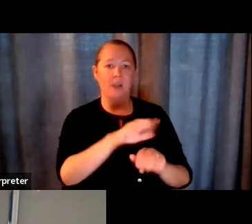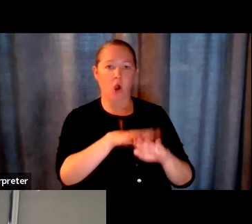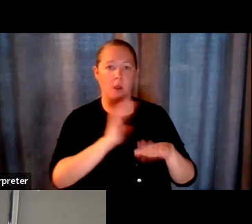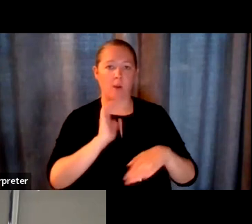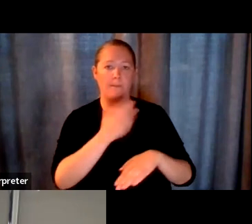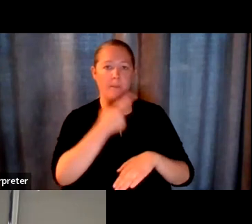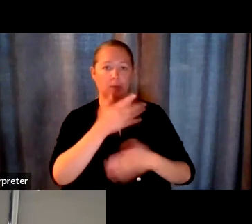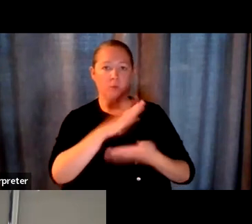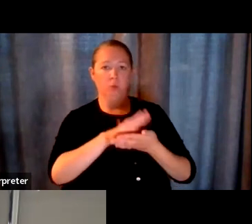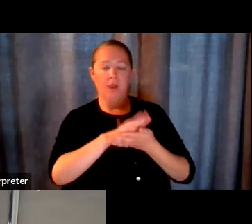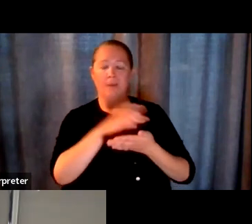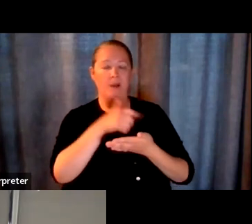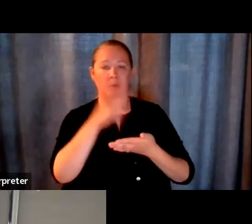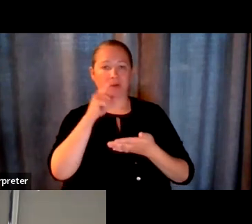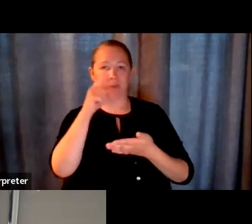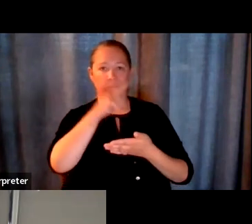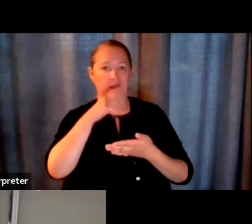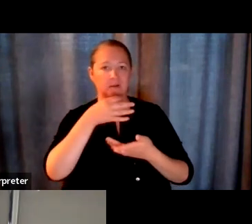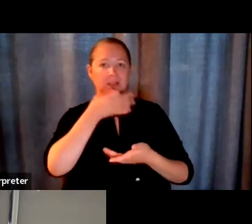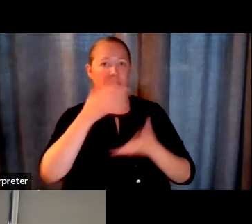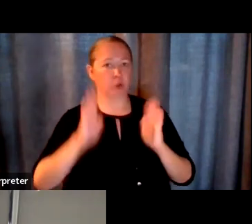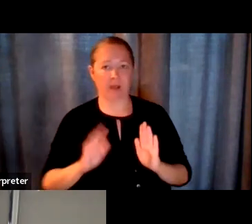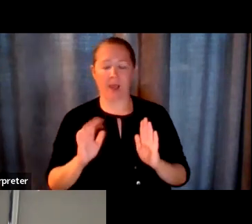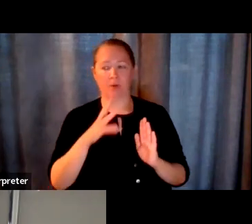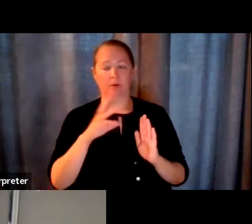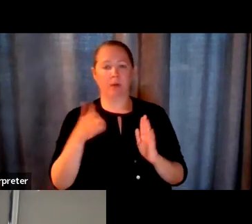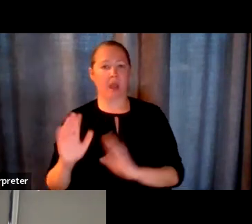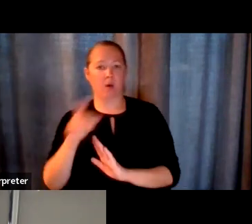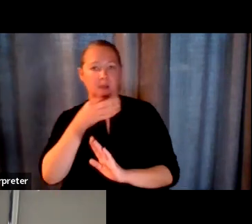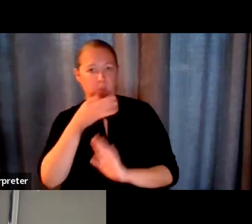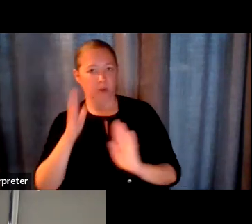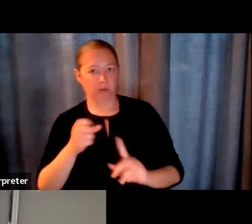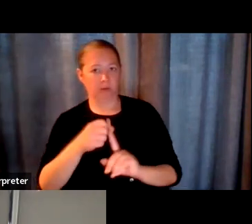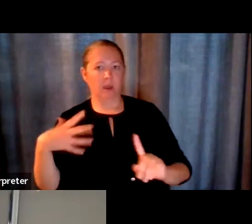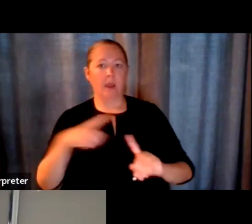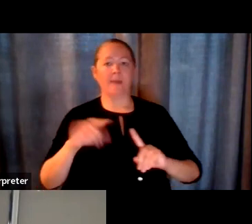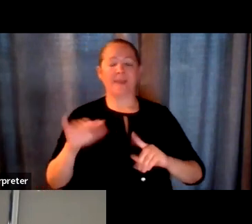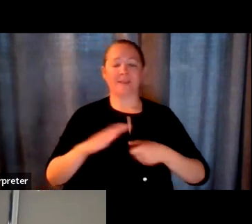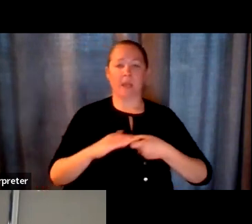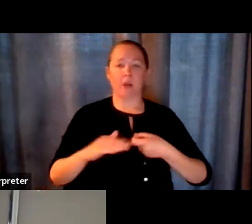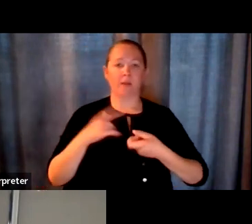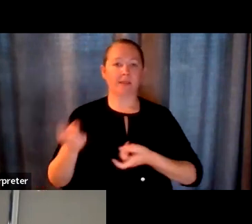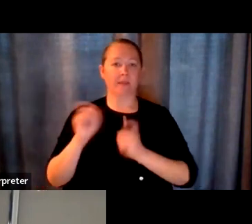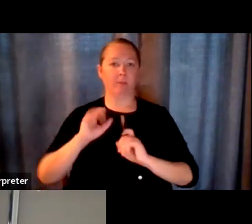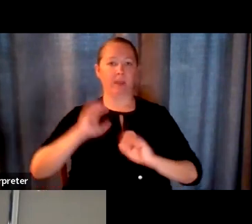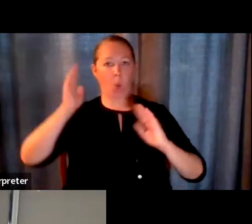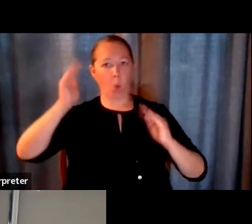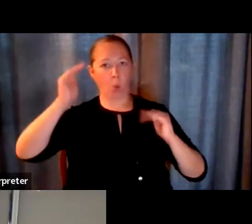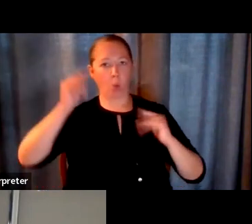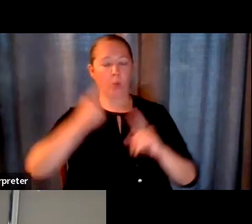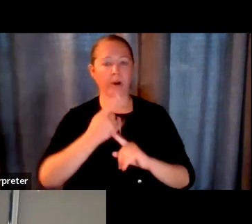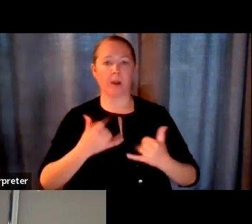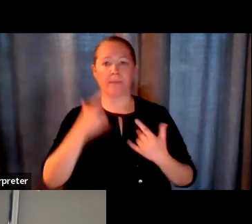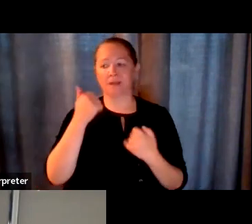going to pretend I'm an expert on that. I will let the experts talk about that. But that is an area that's giving me hope right now, because I think there's a huge attack on public